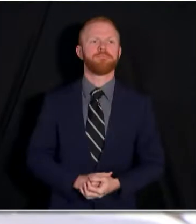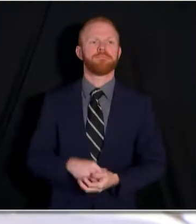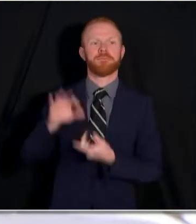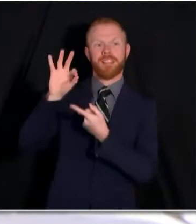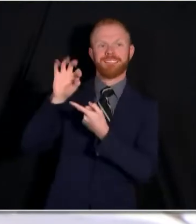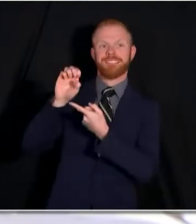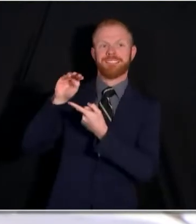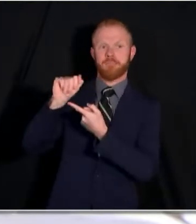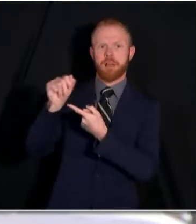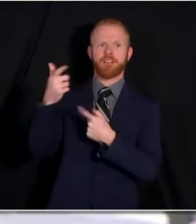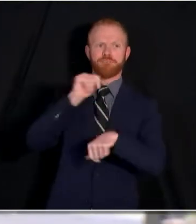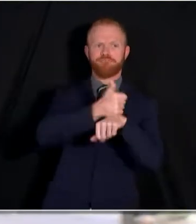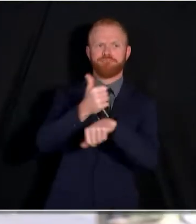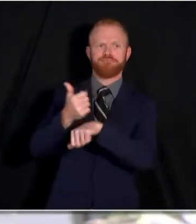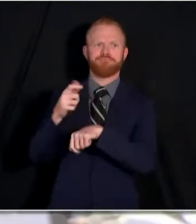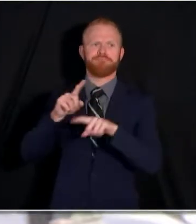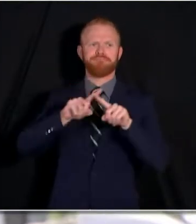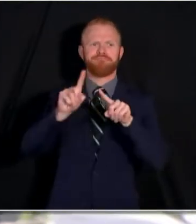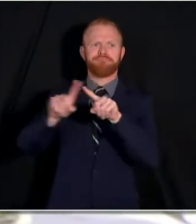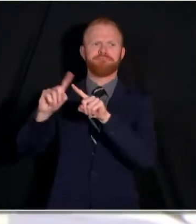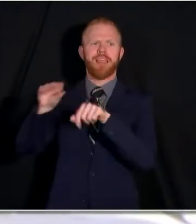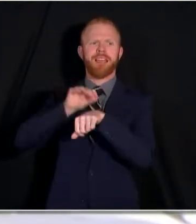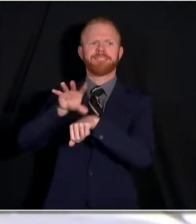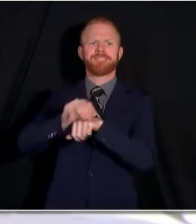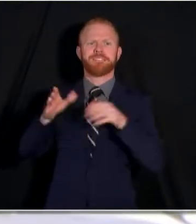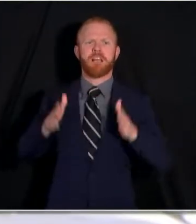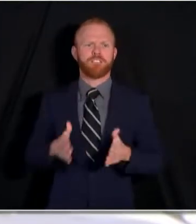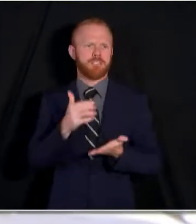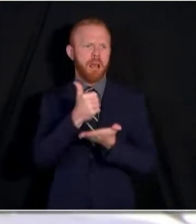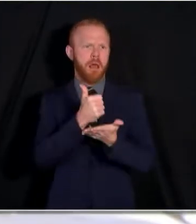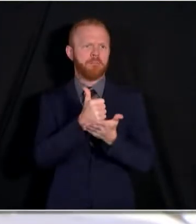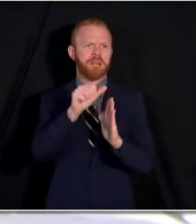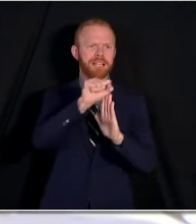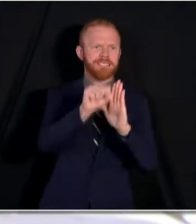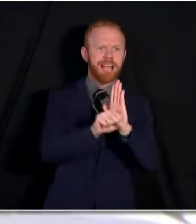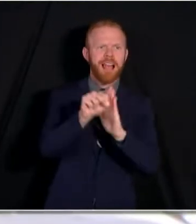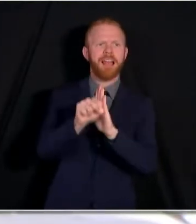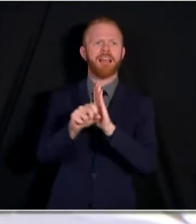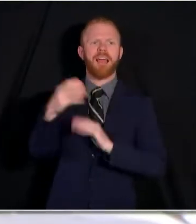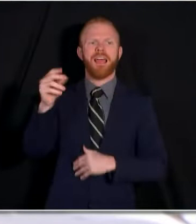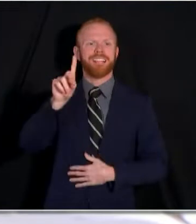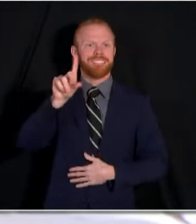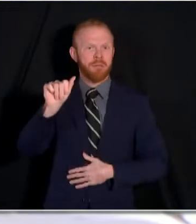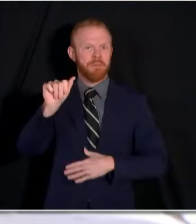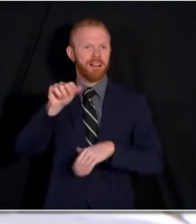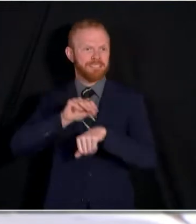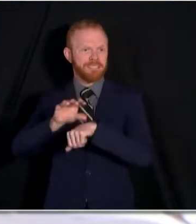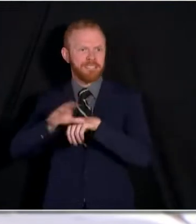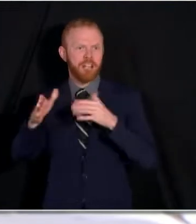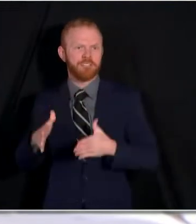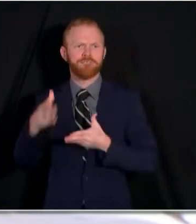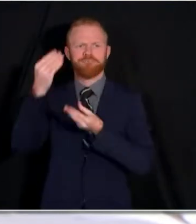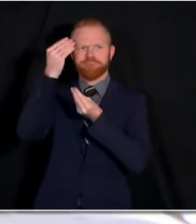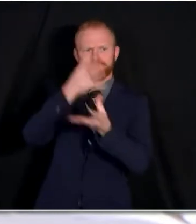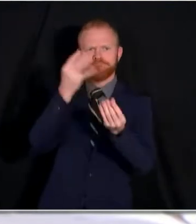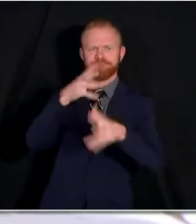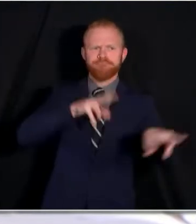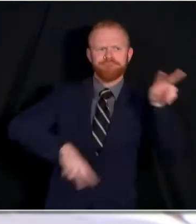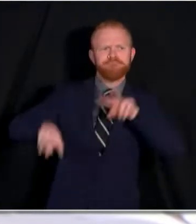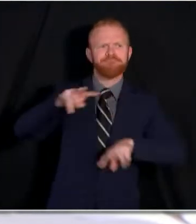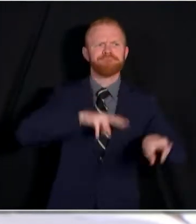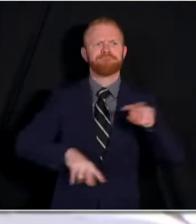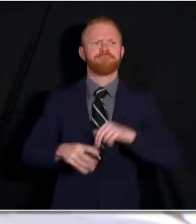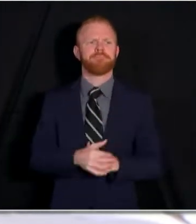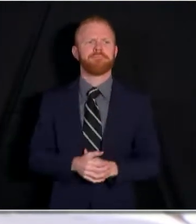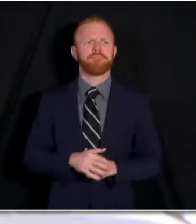state and to each site, along with disability integration specialists to make sure that we look over the whole population.